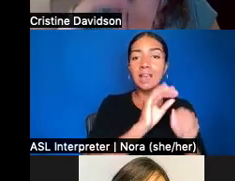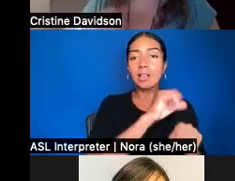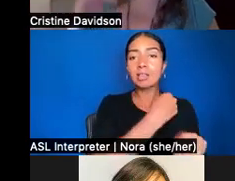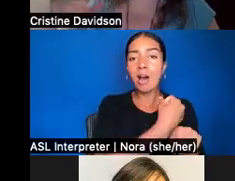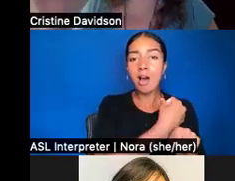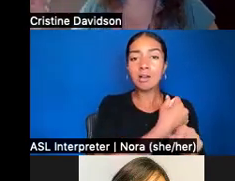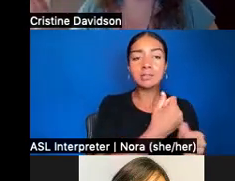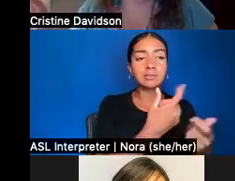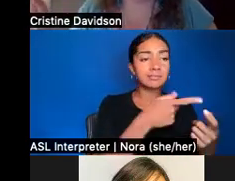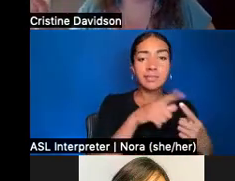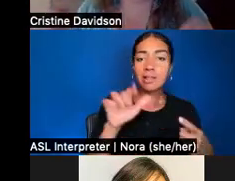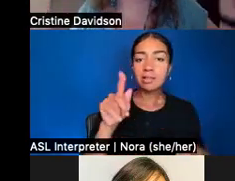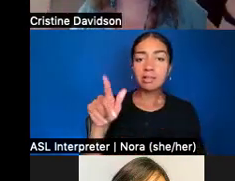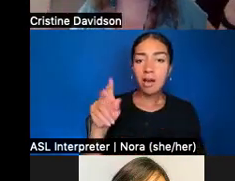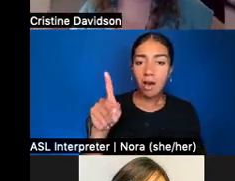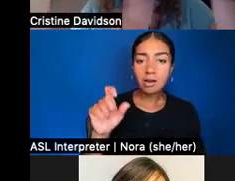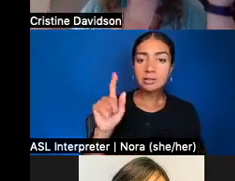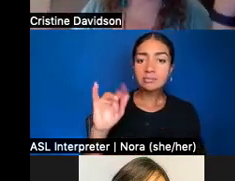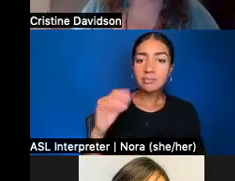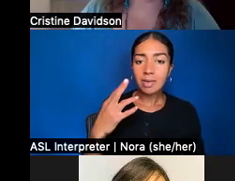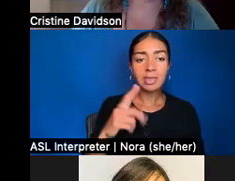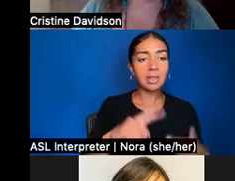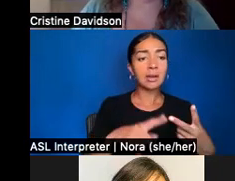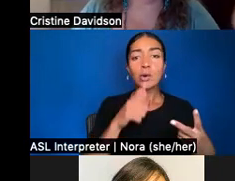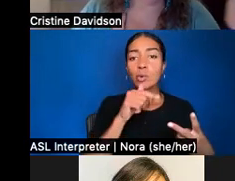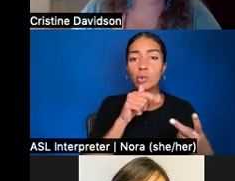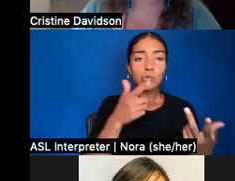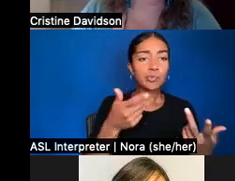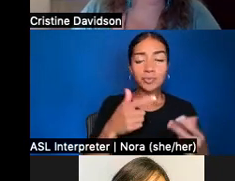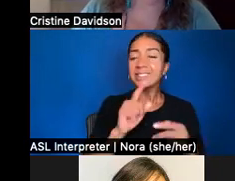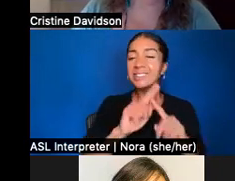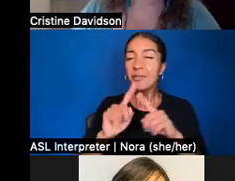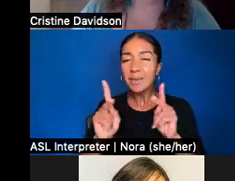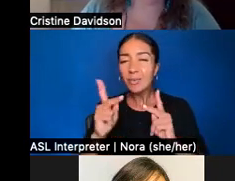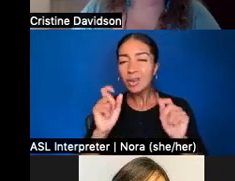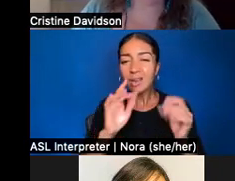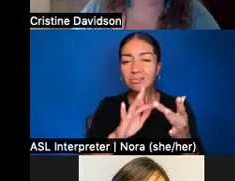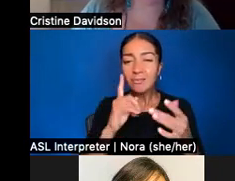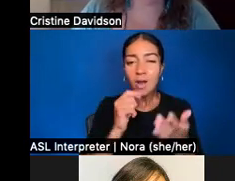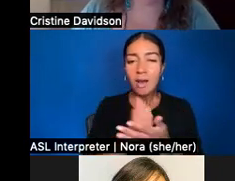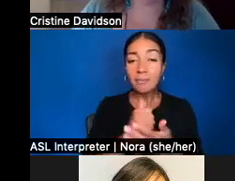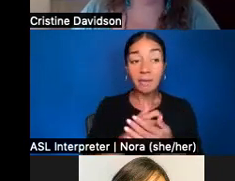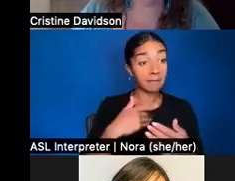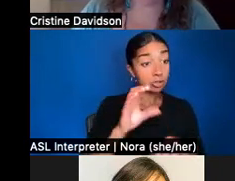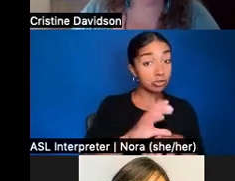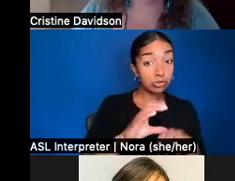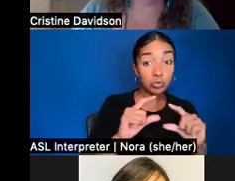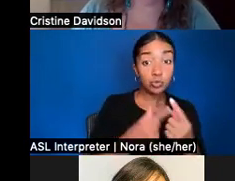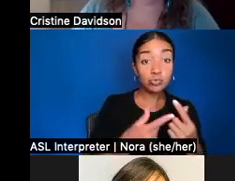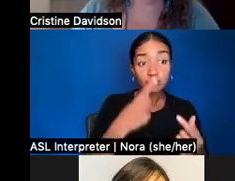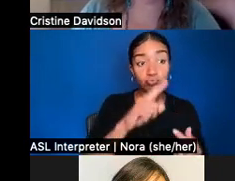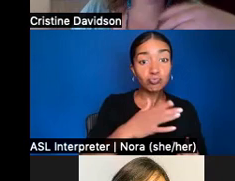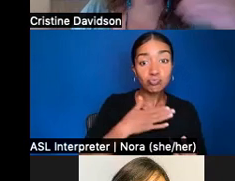different people that we can reach out to help. Like, is there a church group that would be willing to help with different things that, you know,